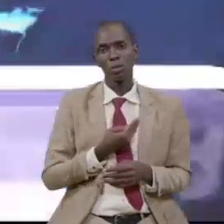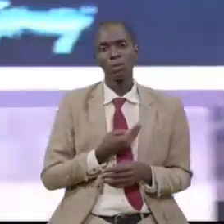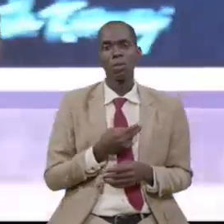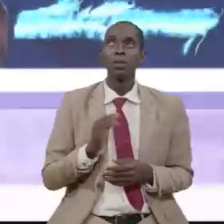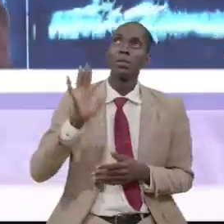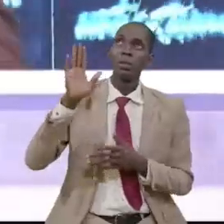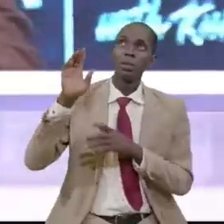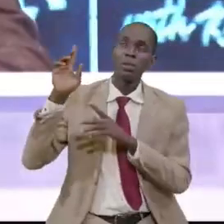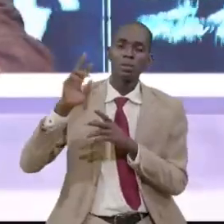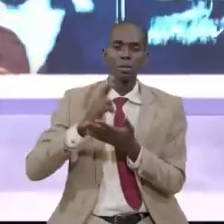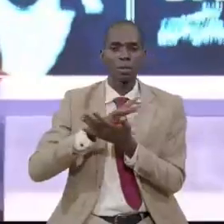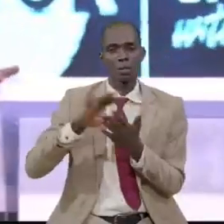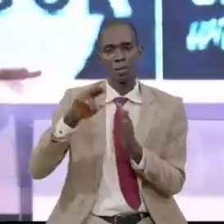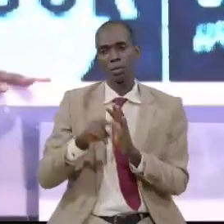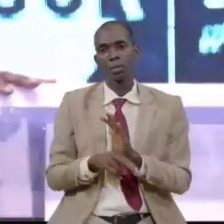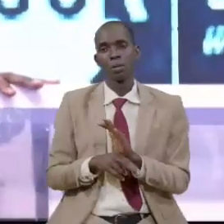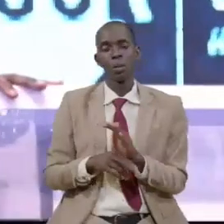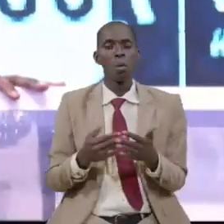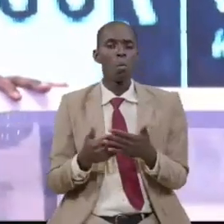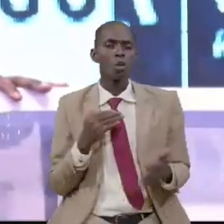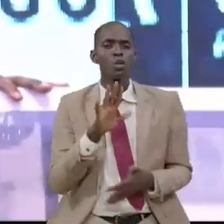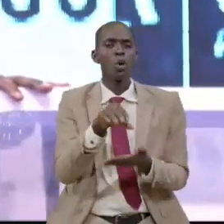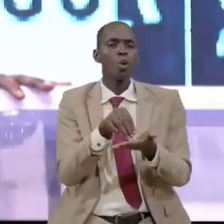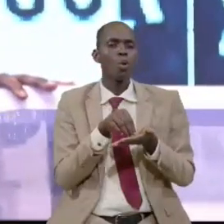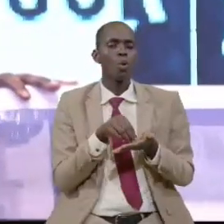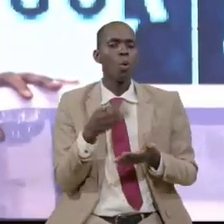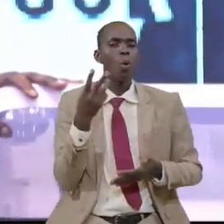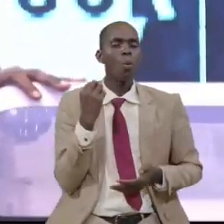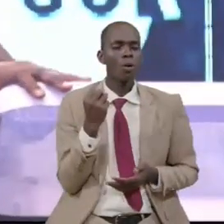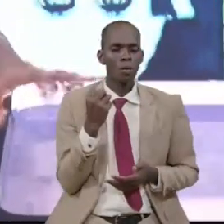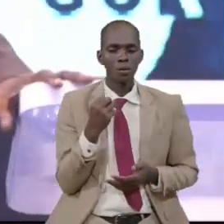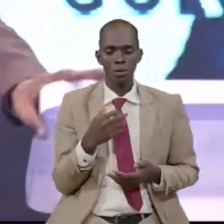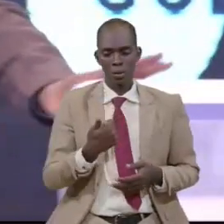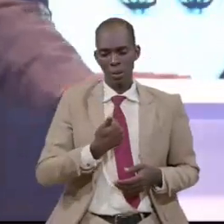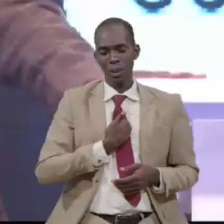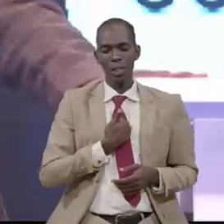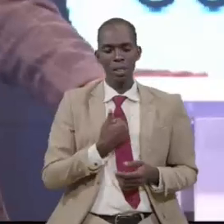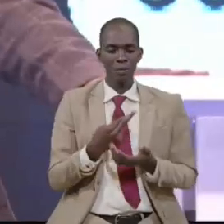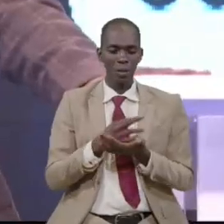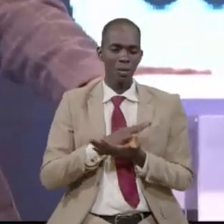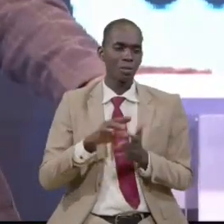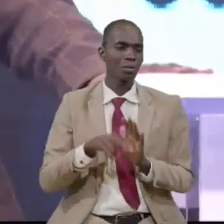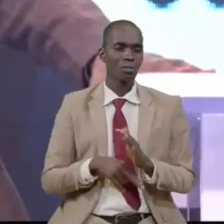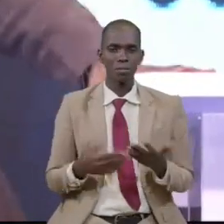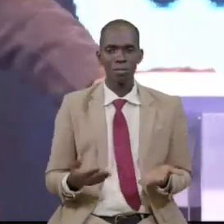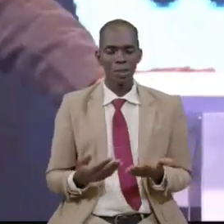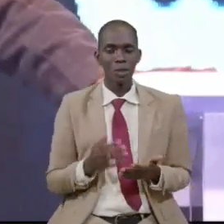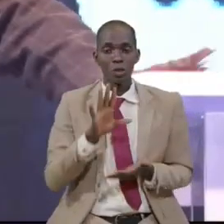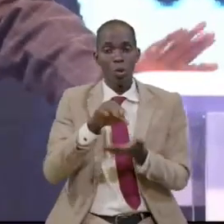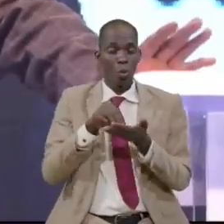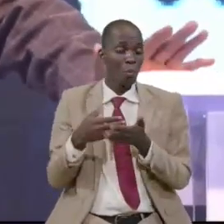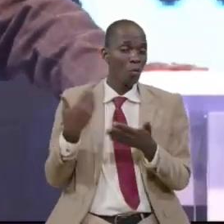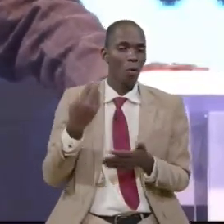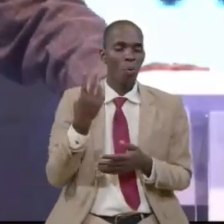self righteousness soiled righteousness insufficient righteousness